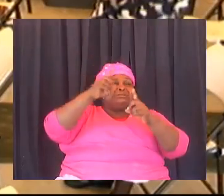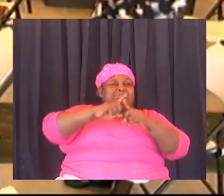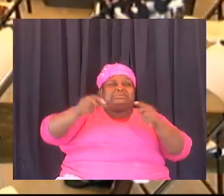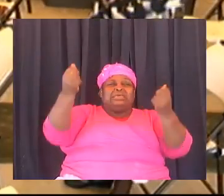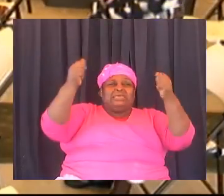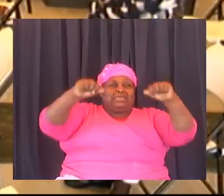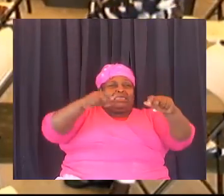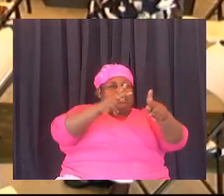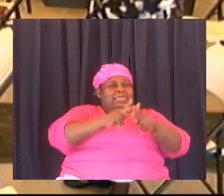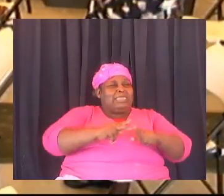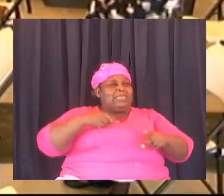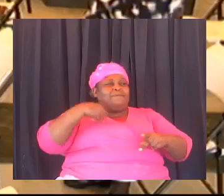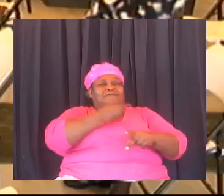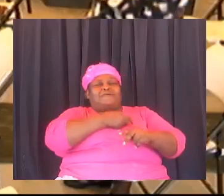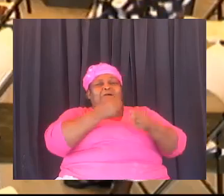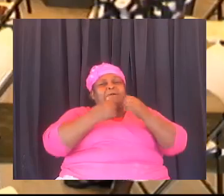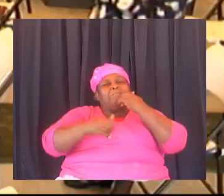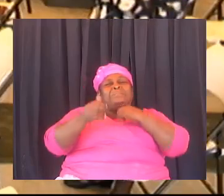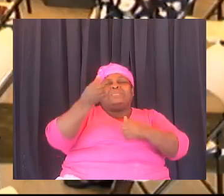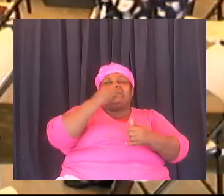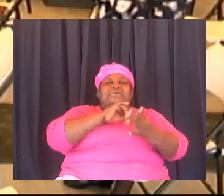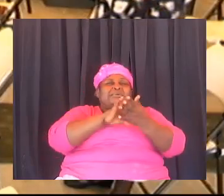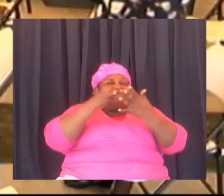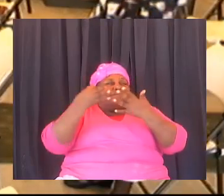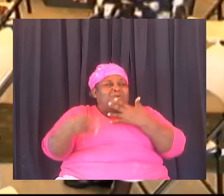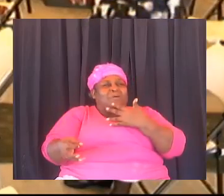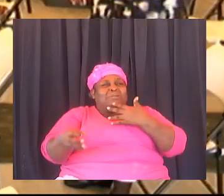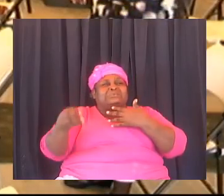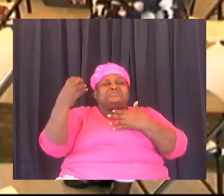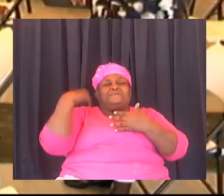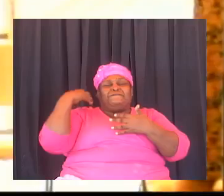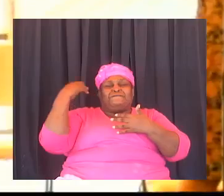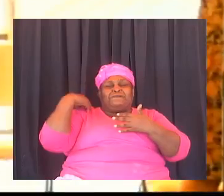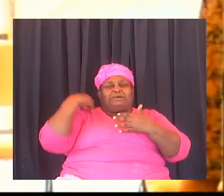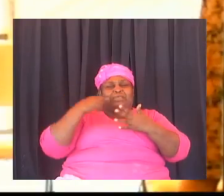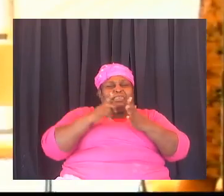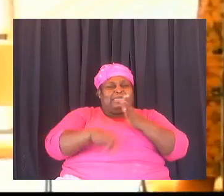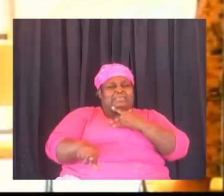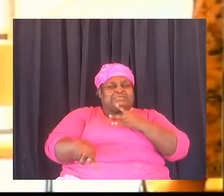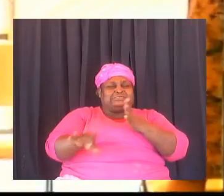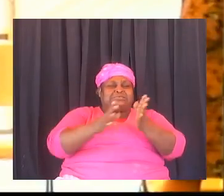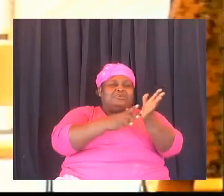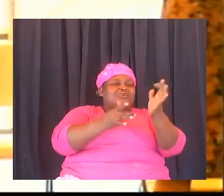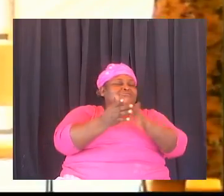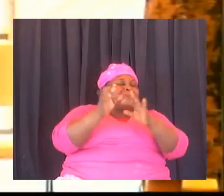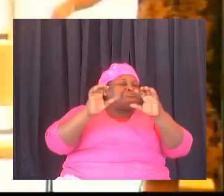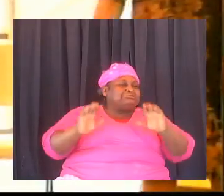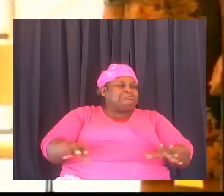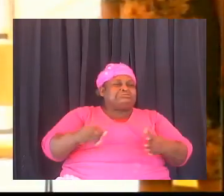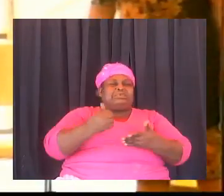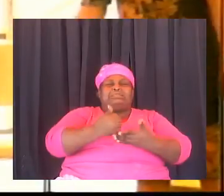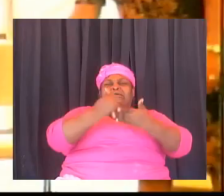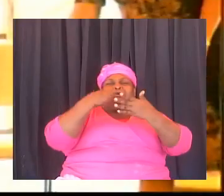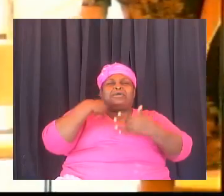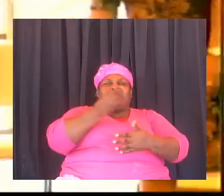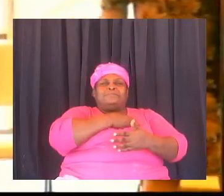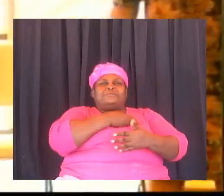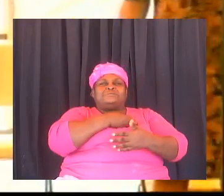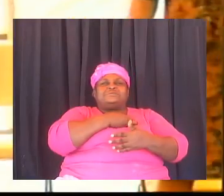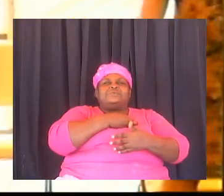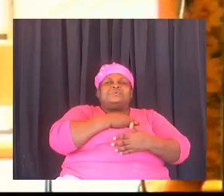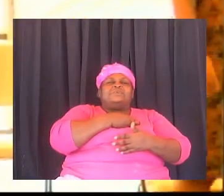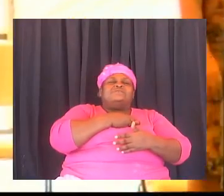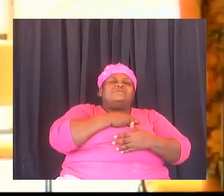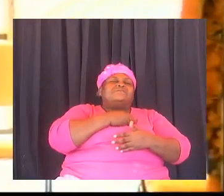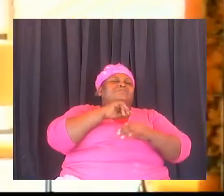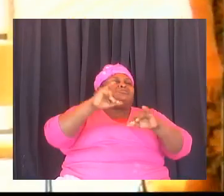from falling and to present us faultless. Did you know that Jesus can help us if we dare to trust him?